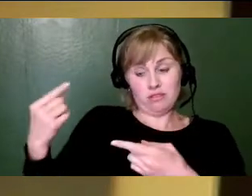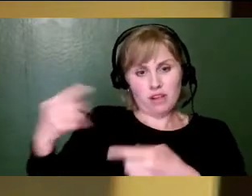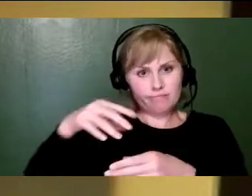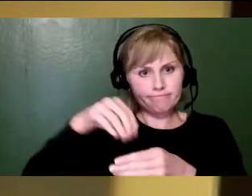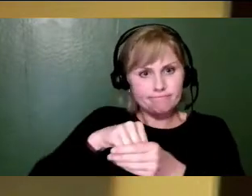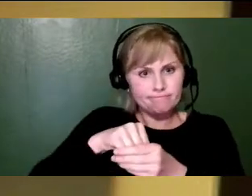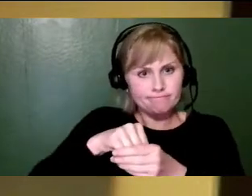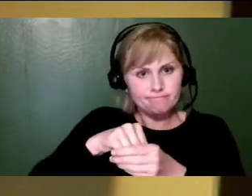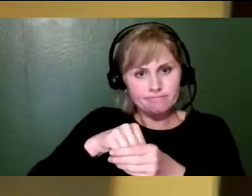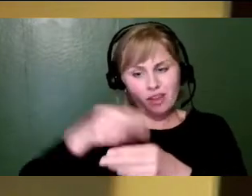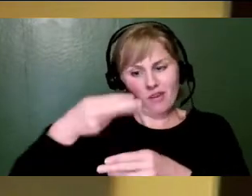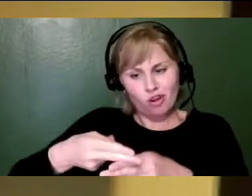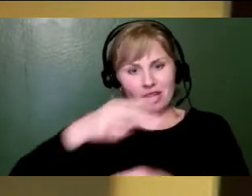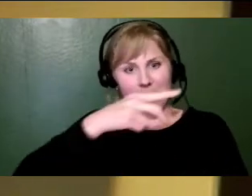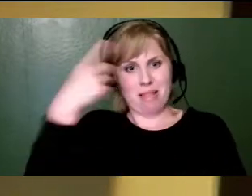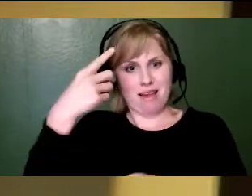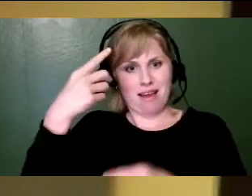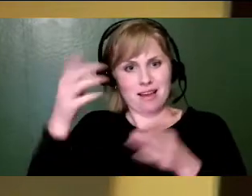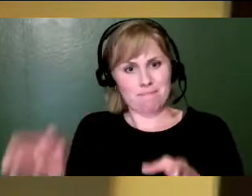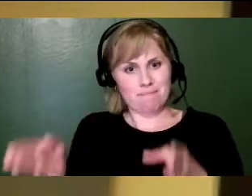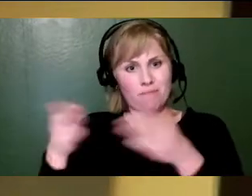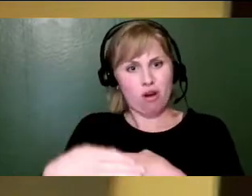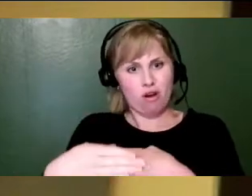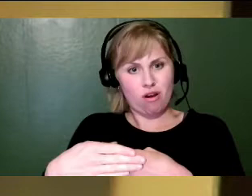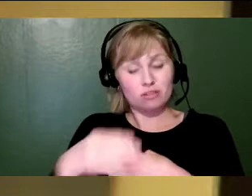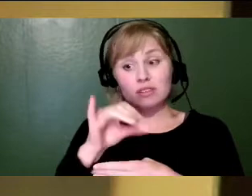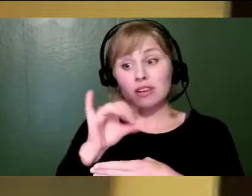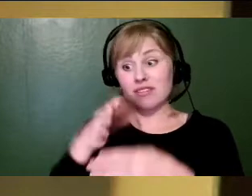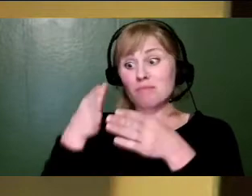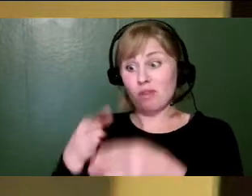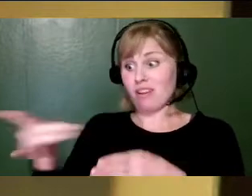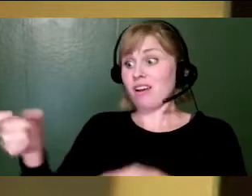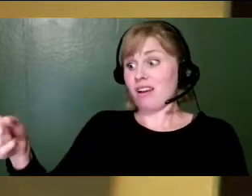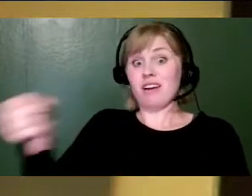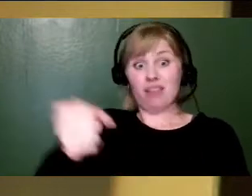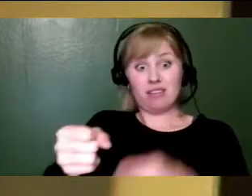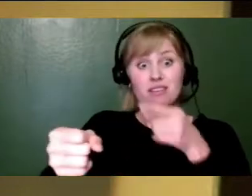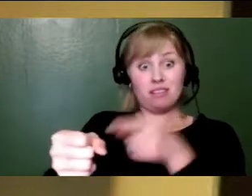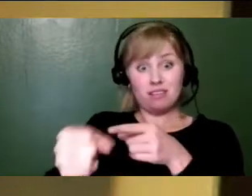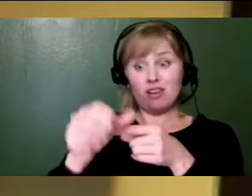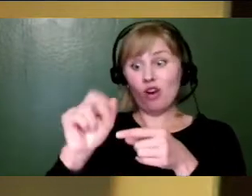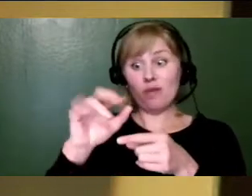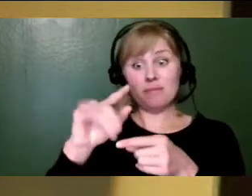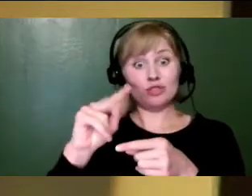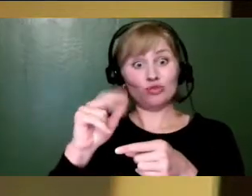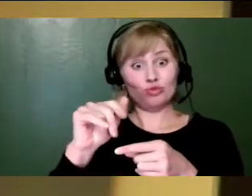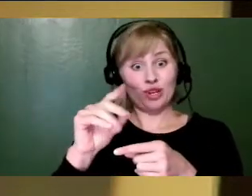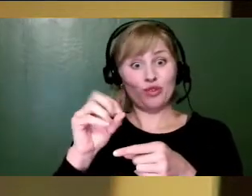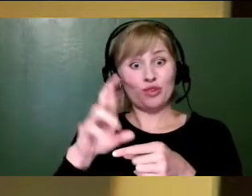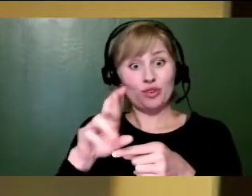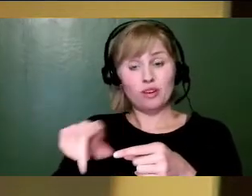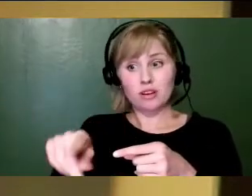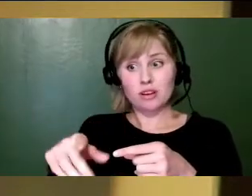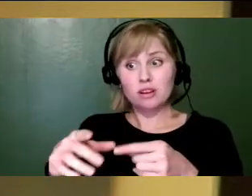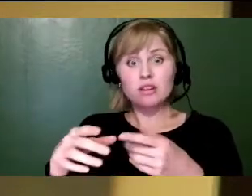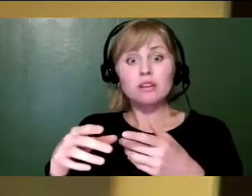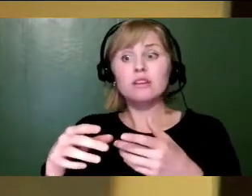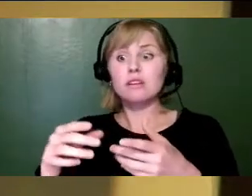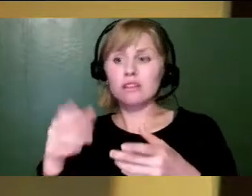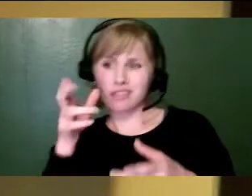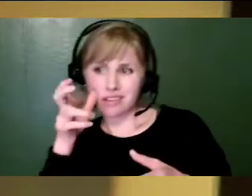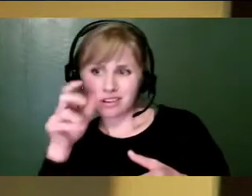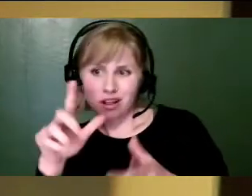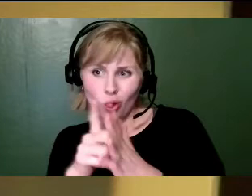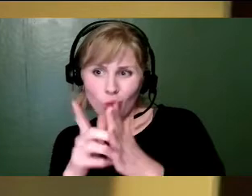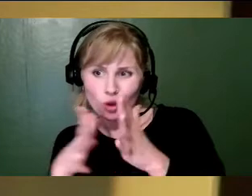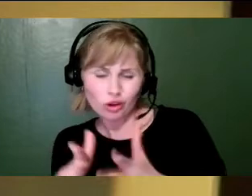box. Anyone who's appointed an arbitrator and had to rely on word-of-mouth reports from lawyers who appeared before them will